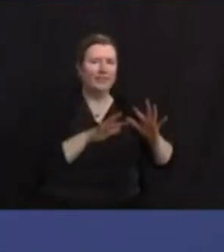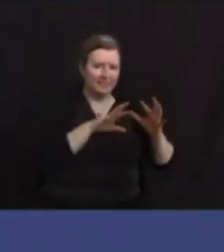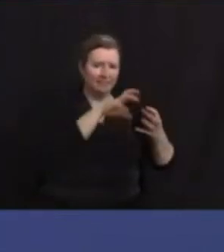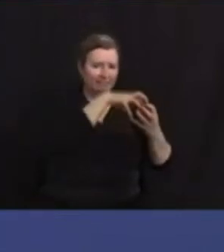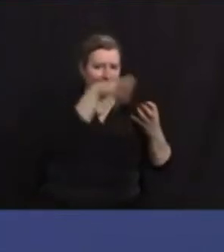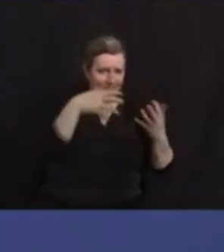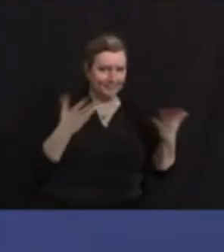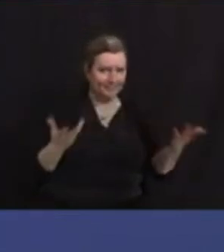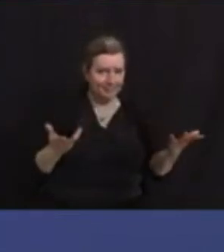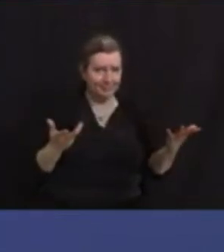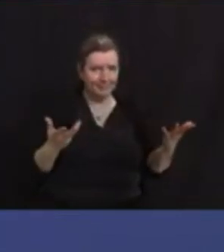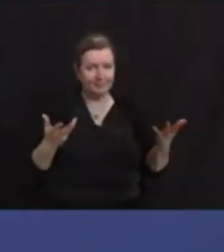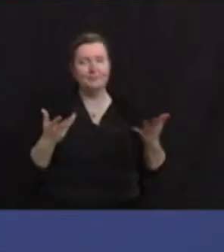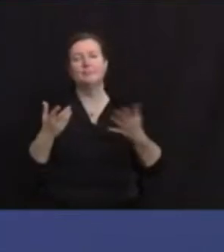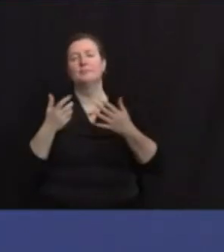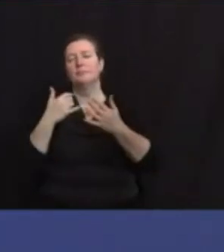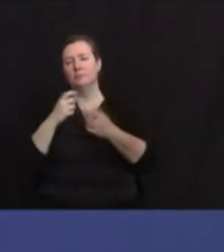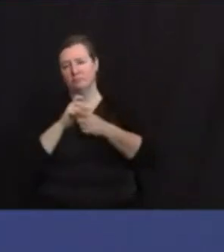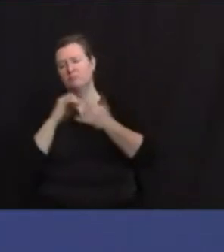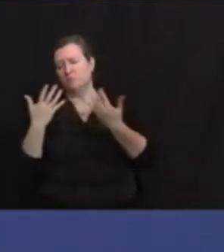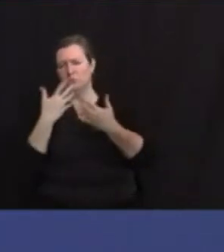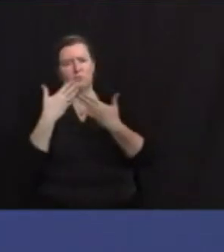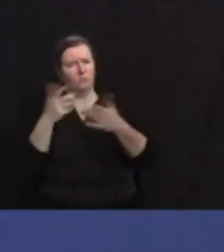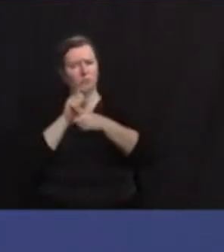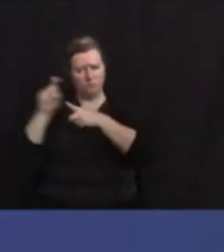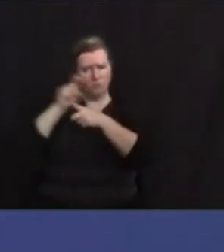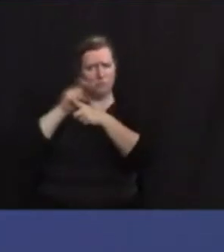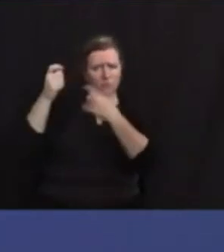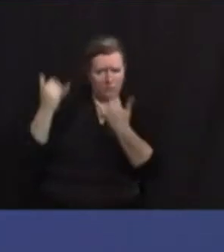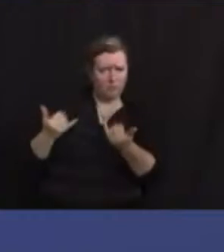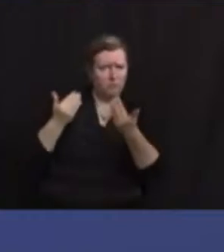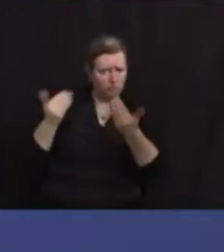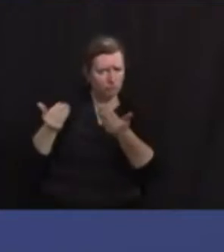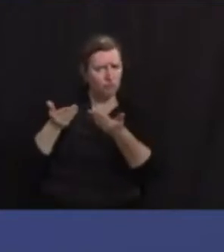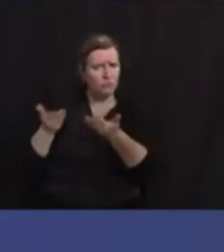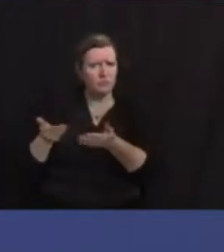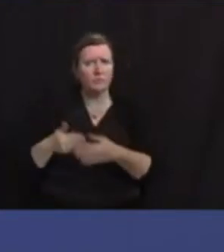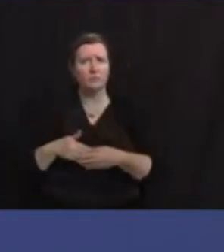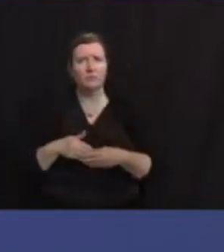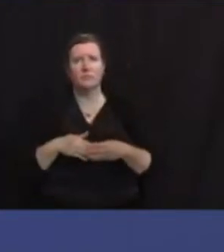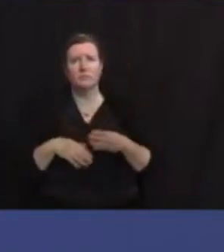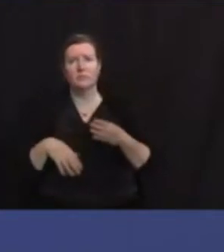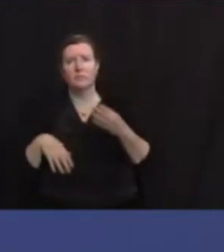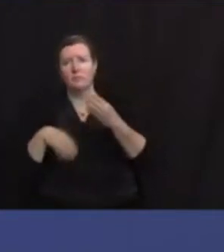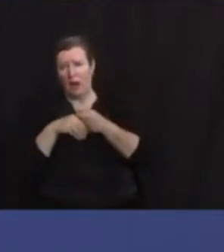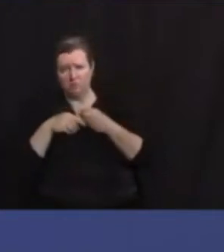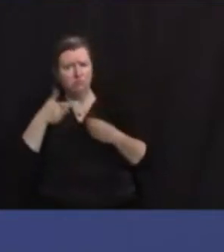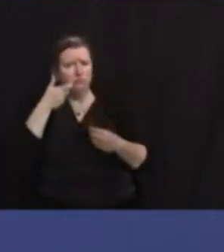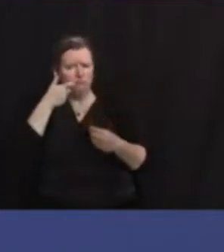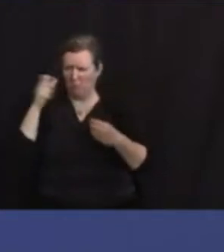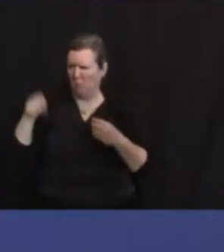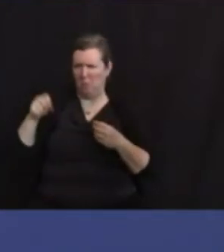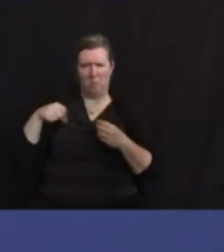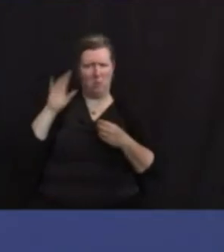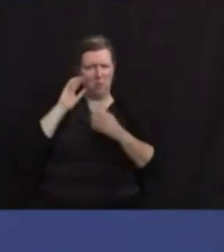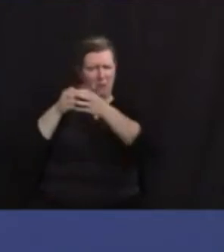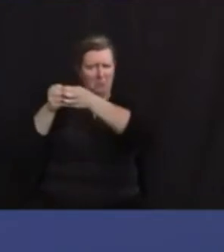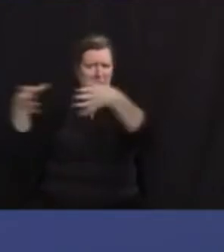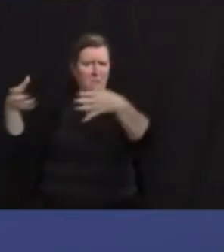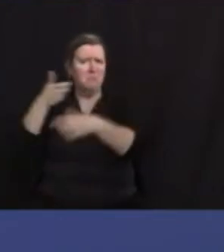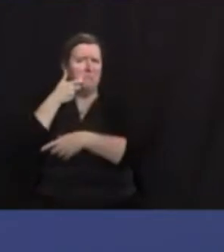early as today. So that's a good thing. Would we put more operators on? Yes, absolutely.